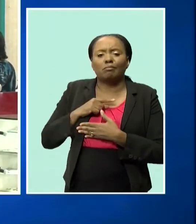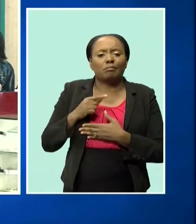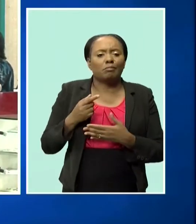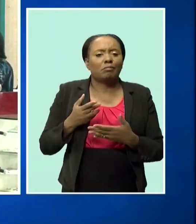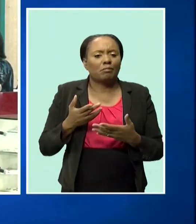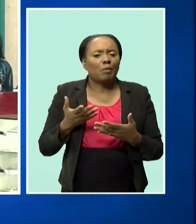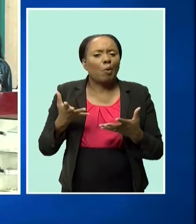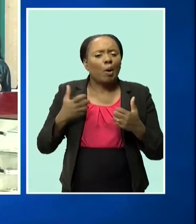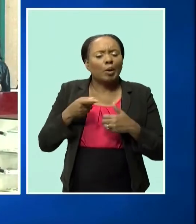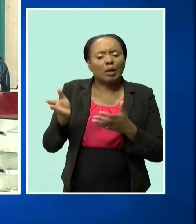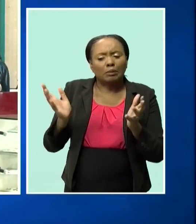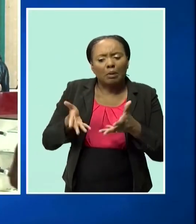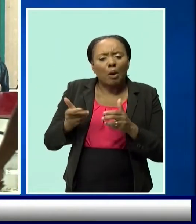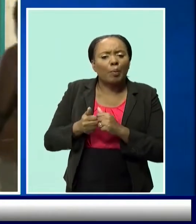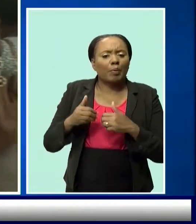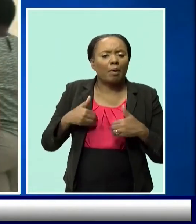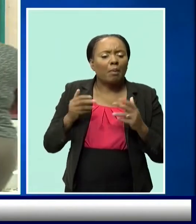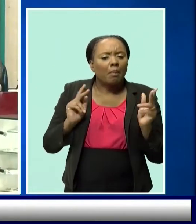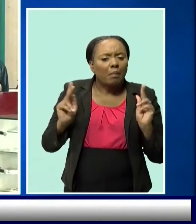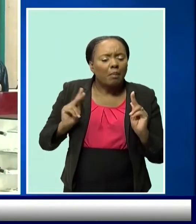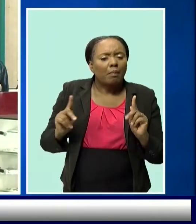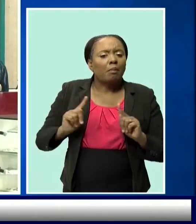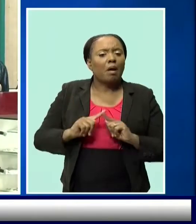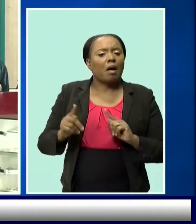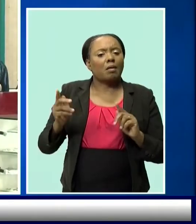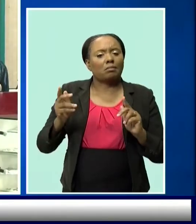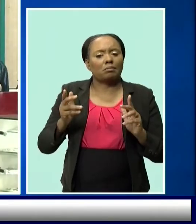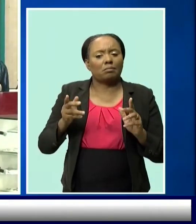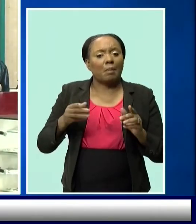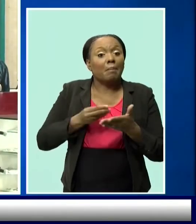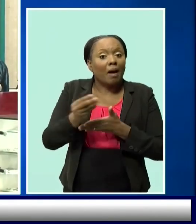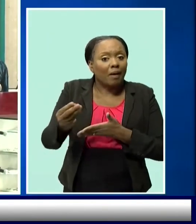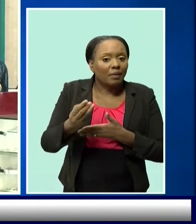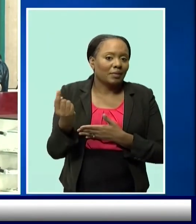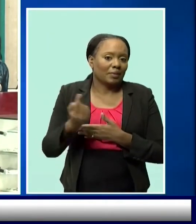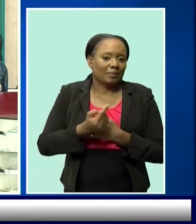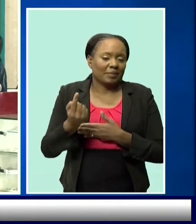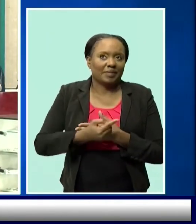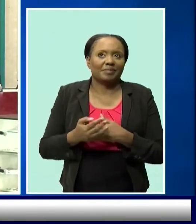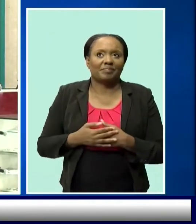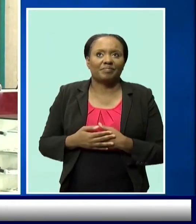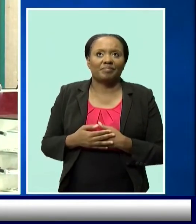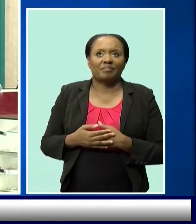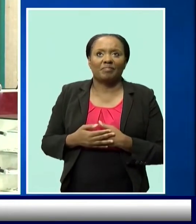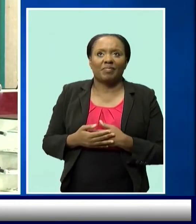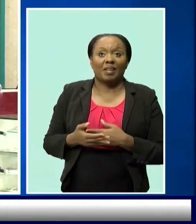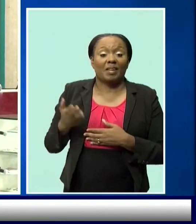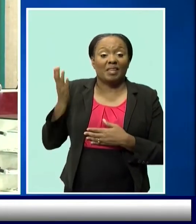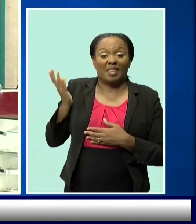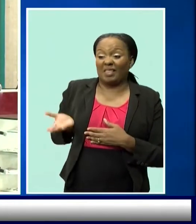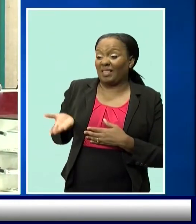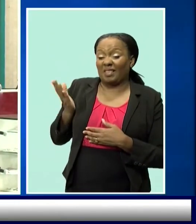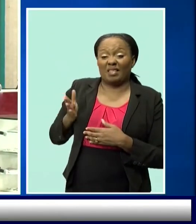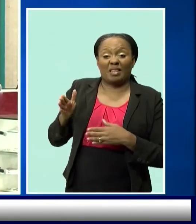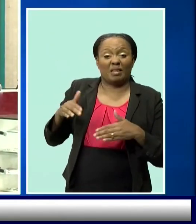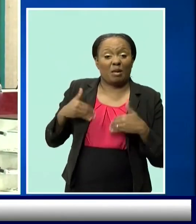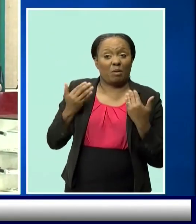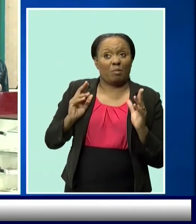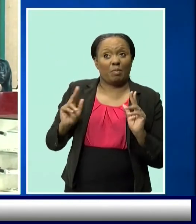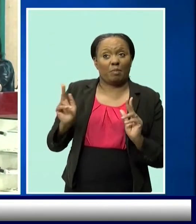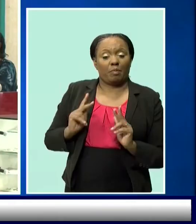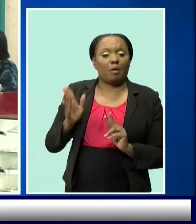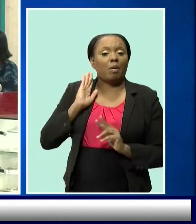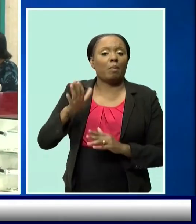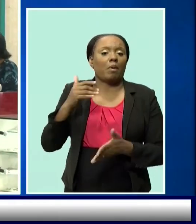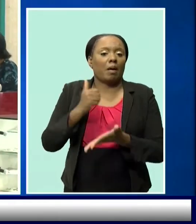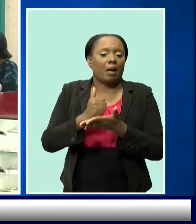that extra disposable income with them. At the end of the day, these are the entrepreneurs who will help to bring